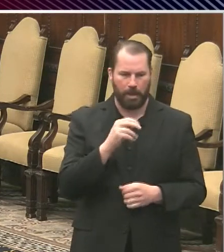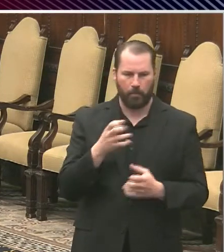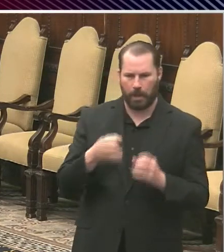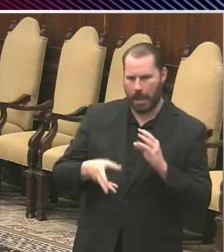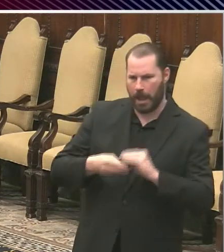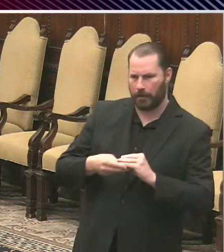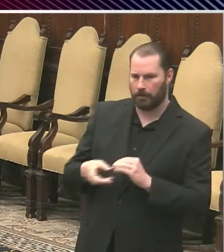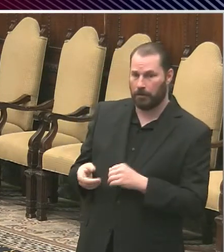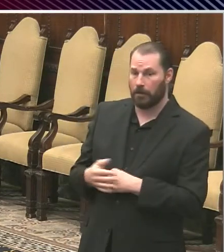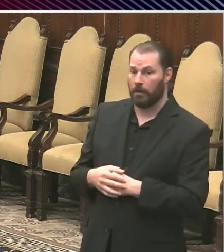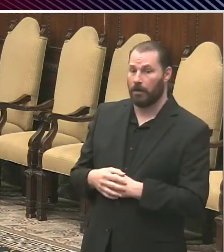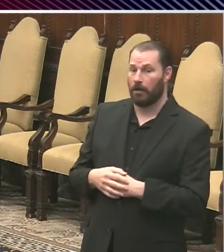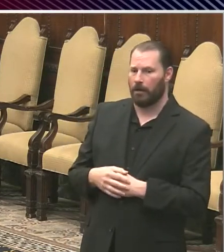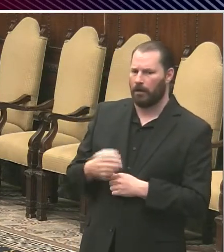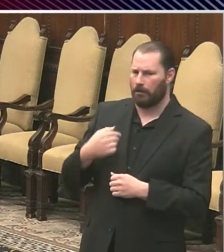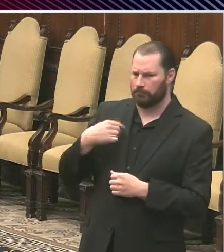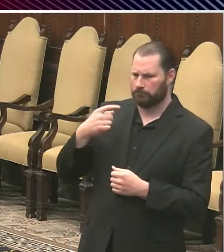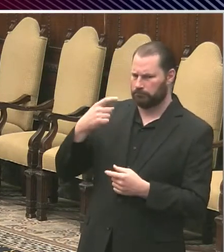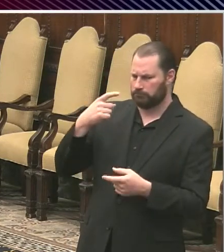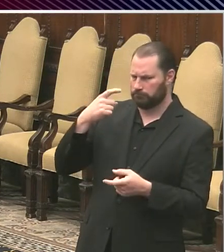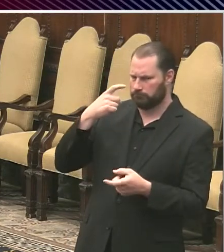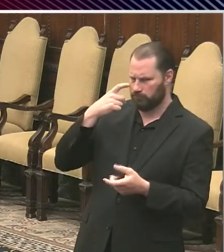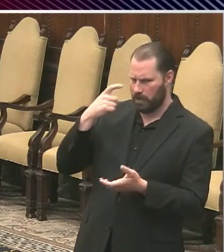that there's been some challenges around hotspots.